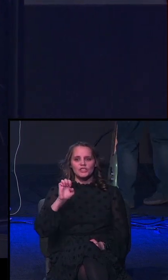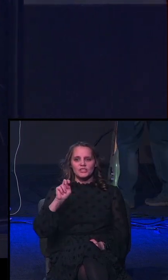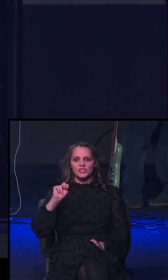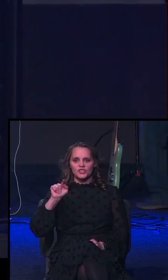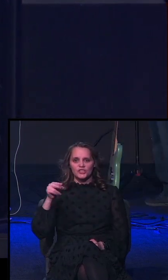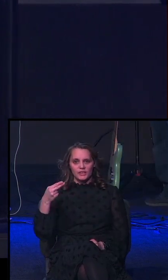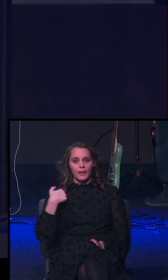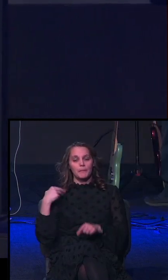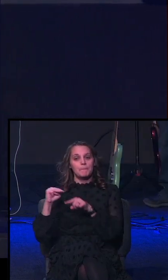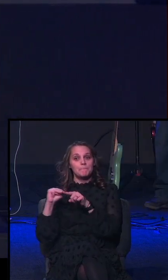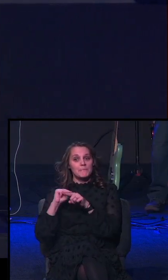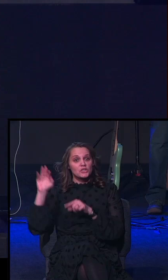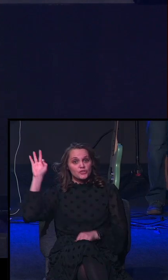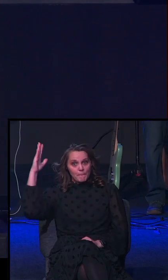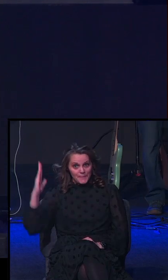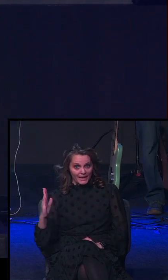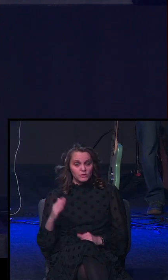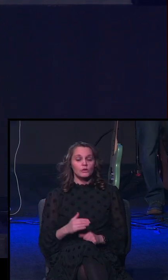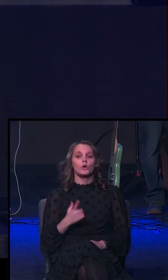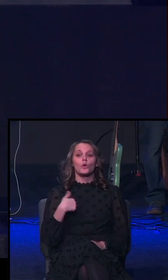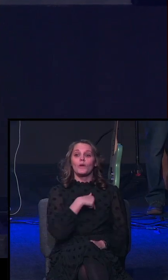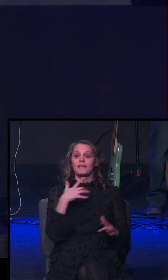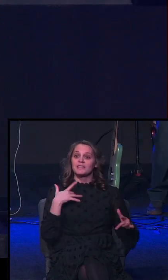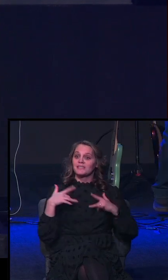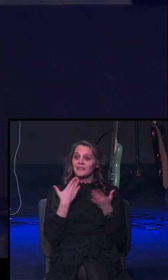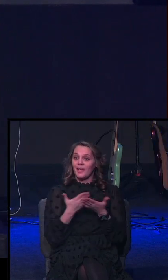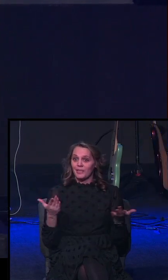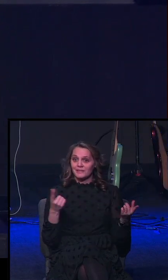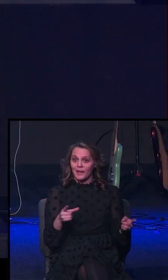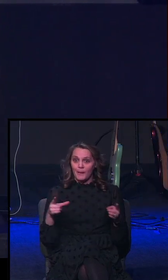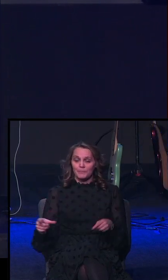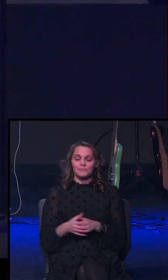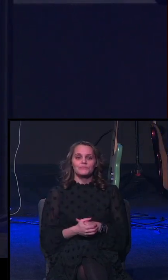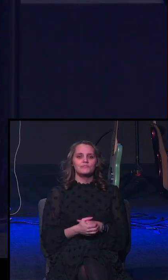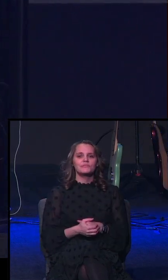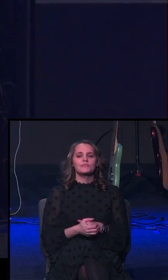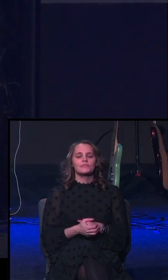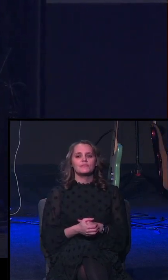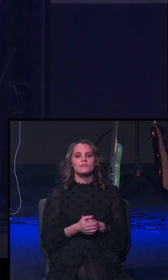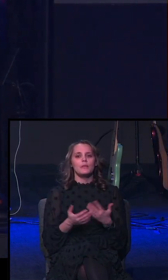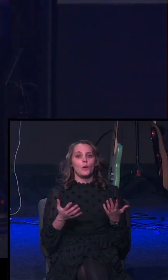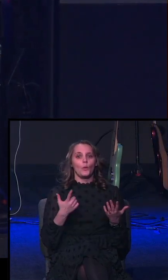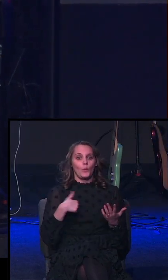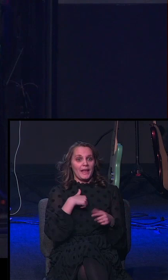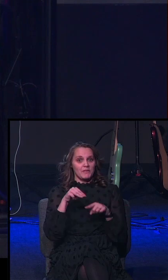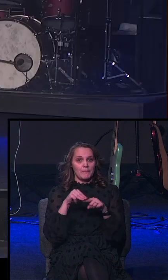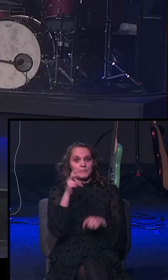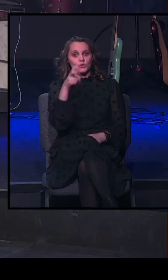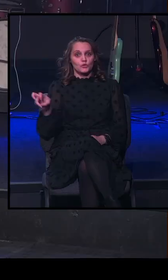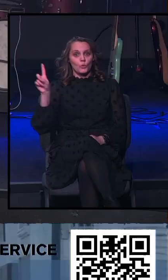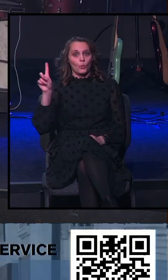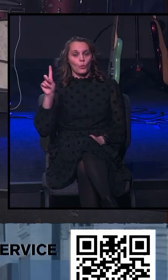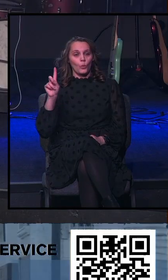pastor here. And we have, like, exciting things coming our way. And I think the first thing is we have a mission trip to Guatemala happening